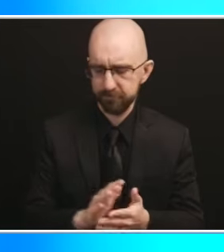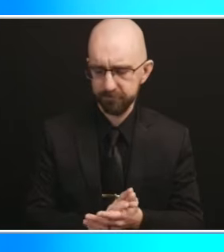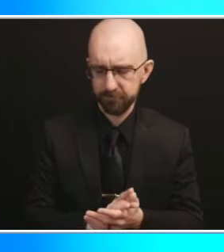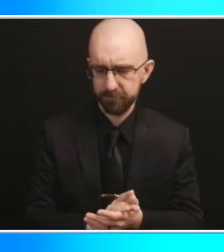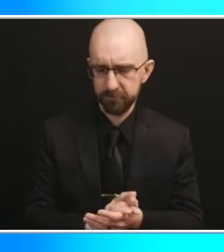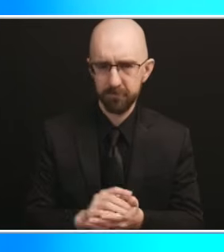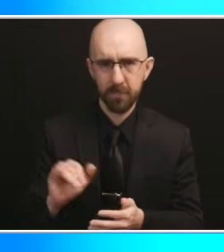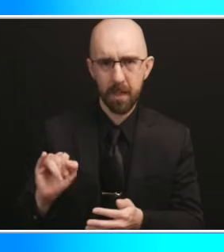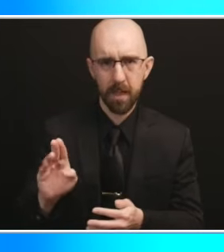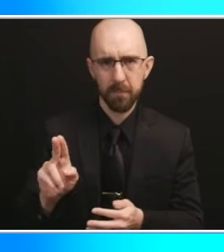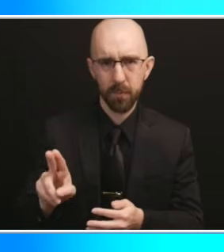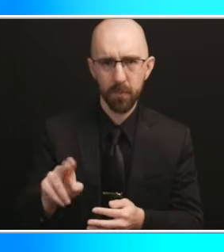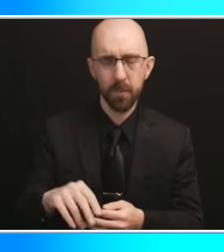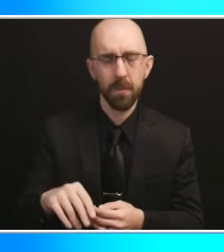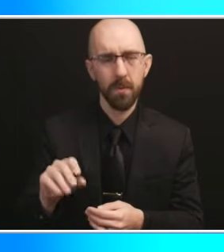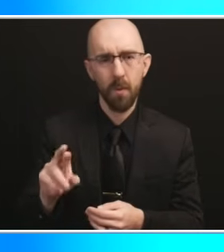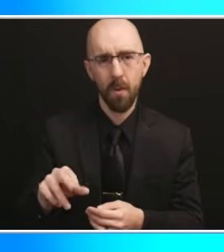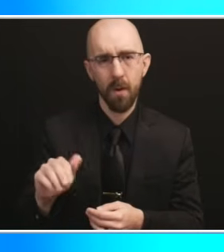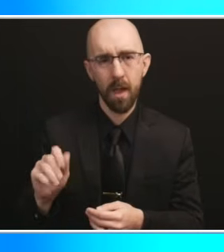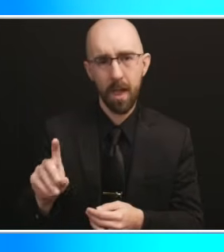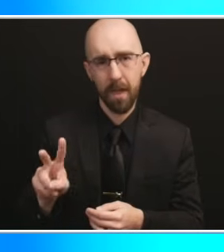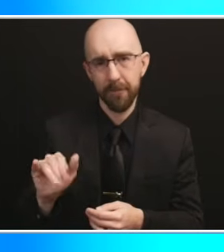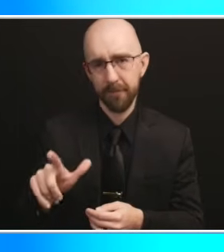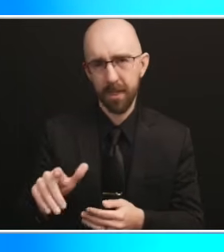ibuprofens or the Advils or anything like that.